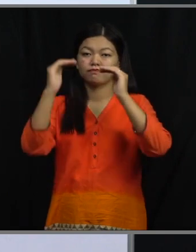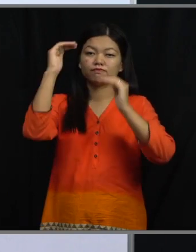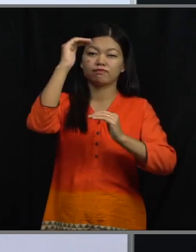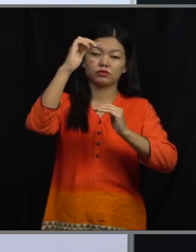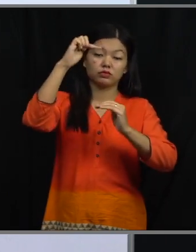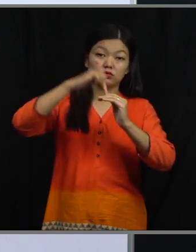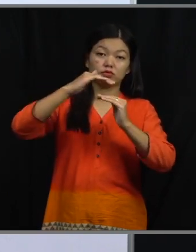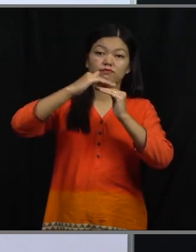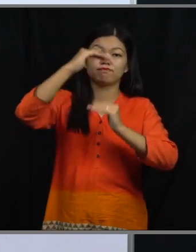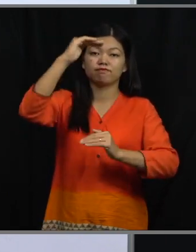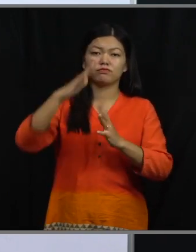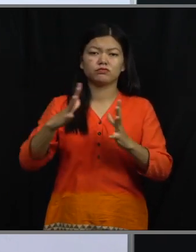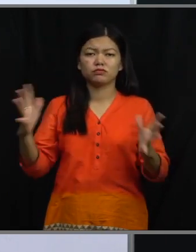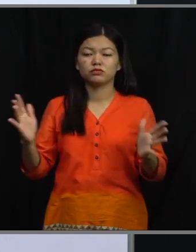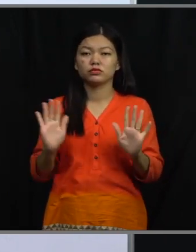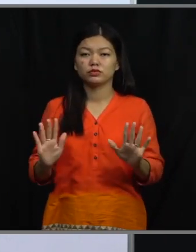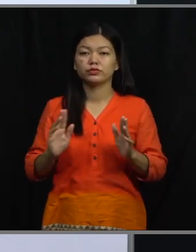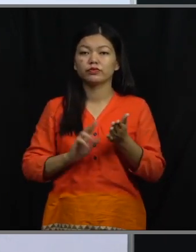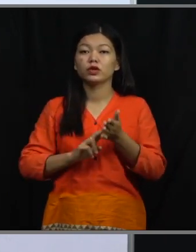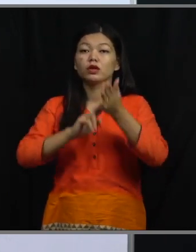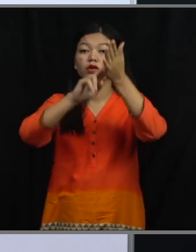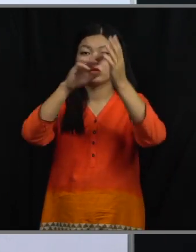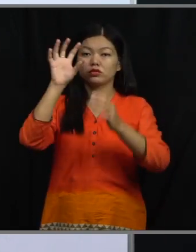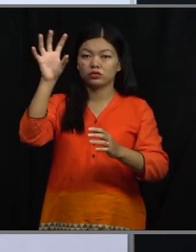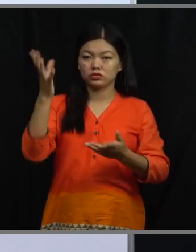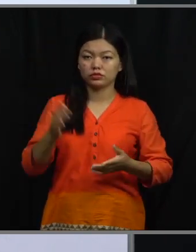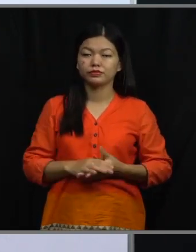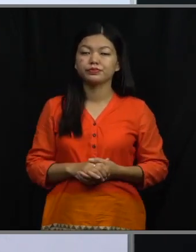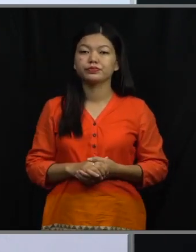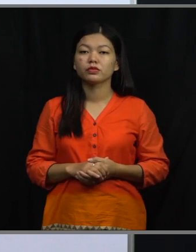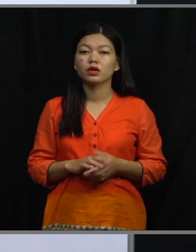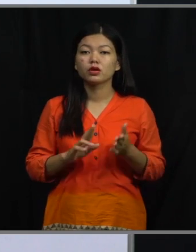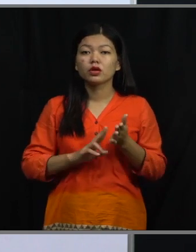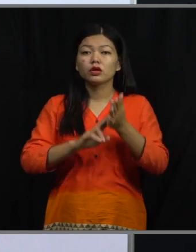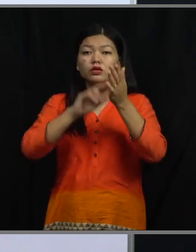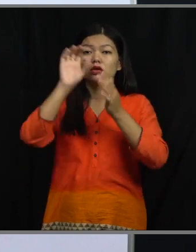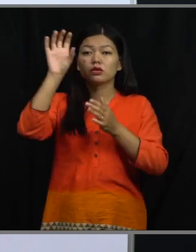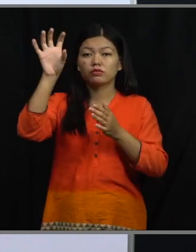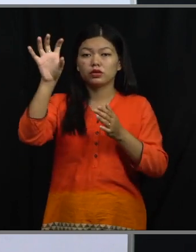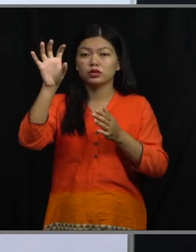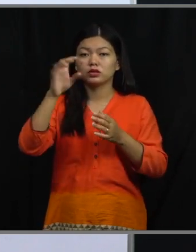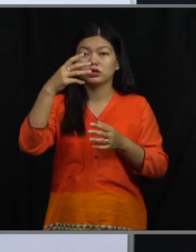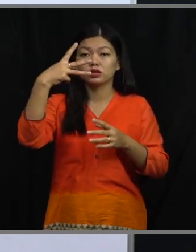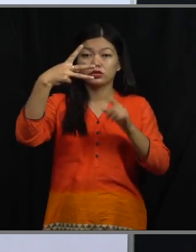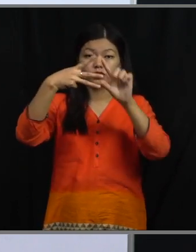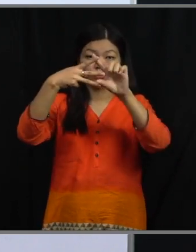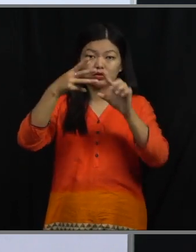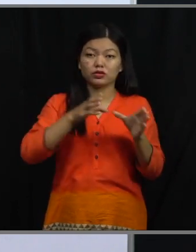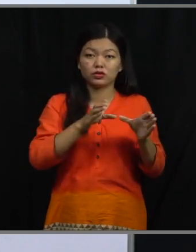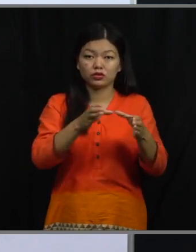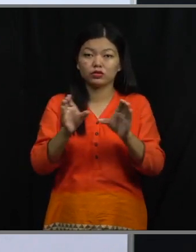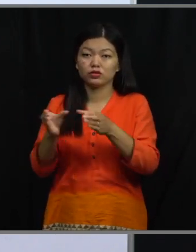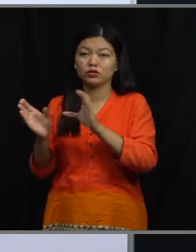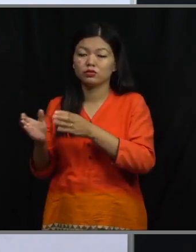their kinship, okay, or the do marriages outside the village in order to extend their kinship,